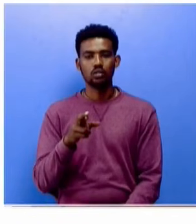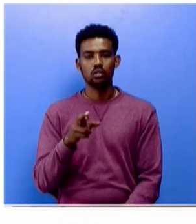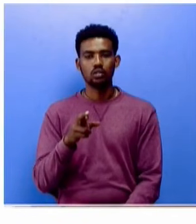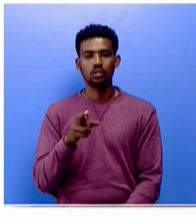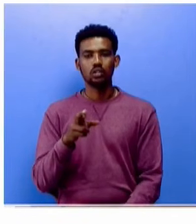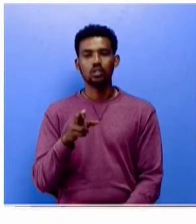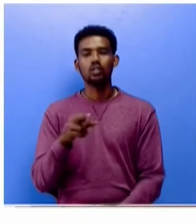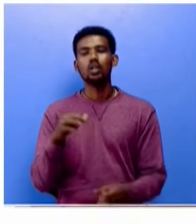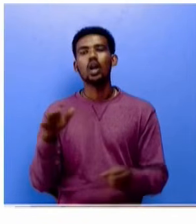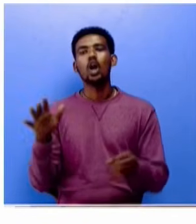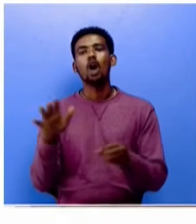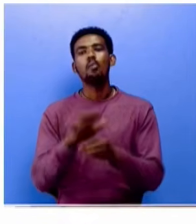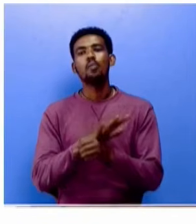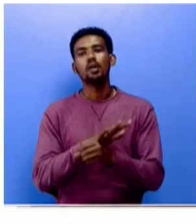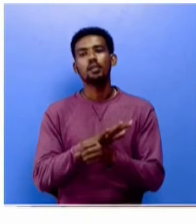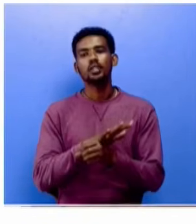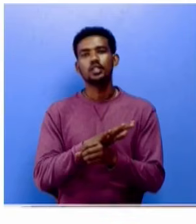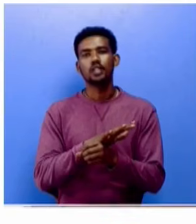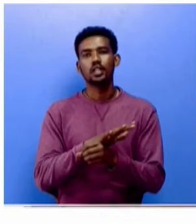complementary.